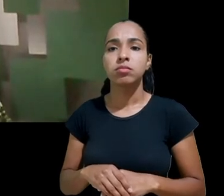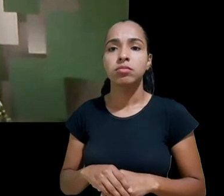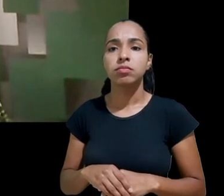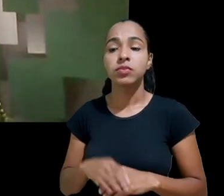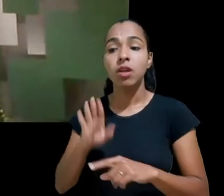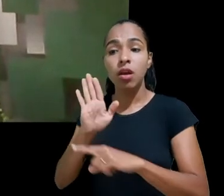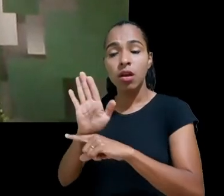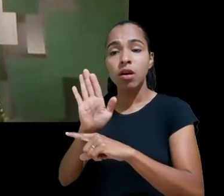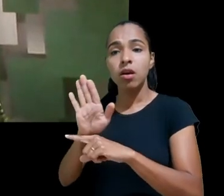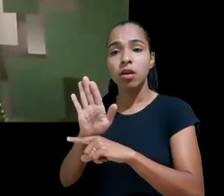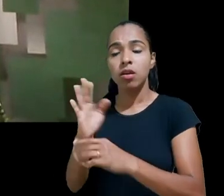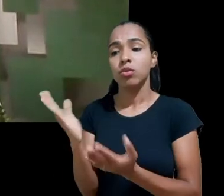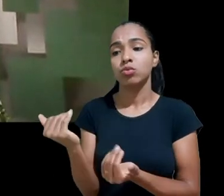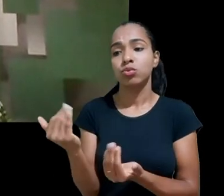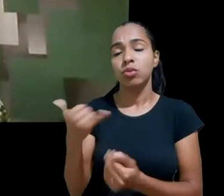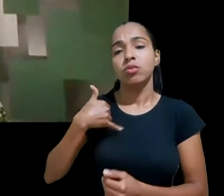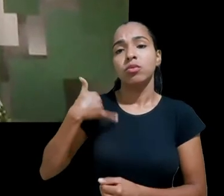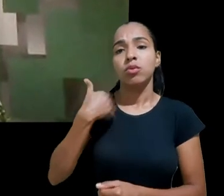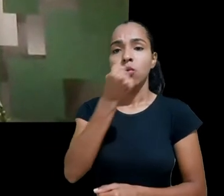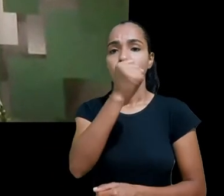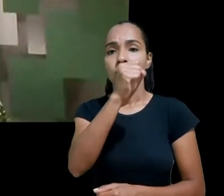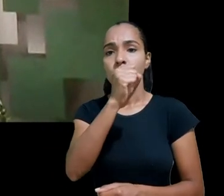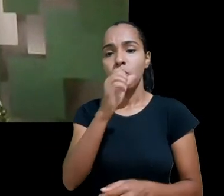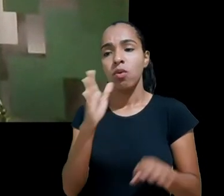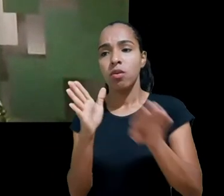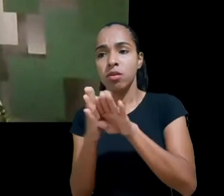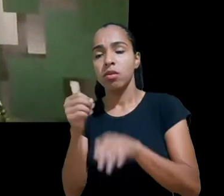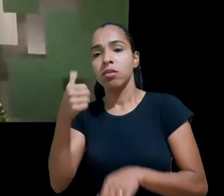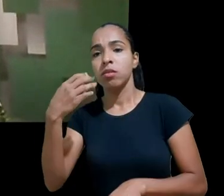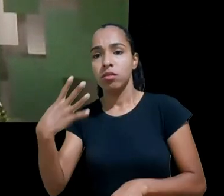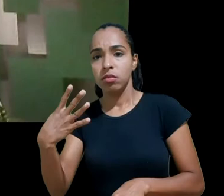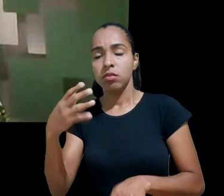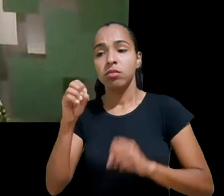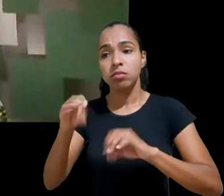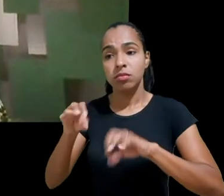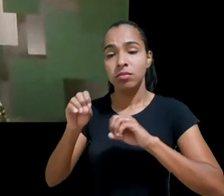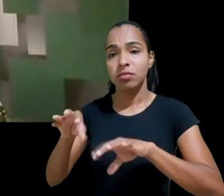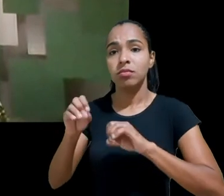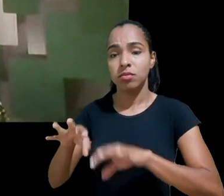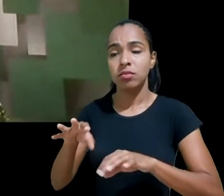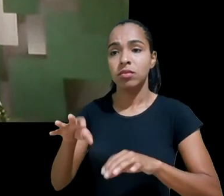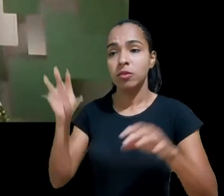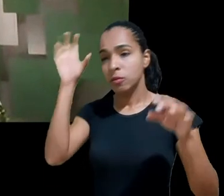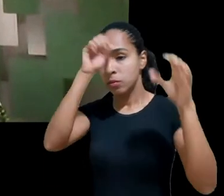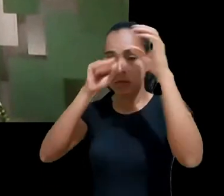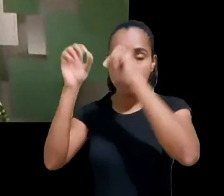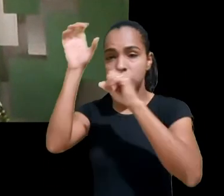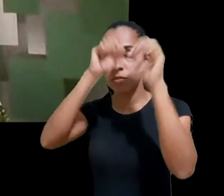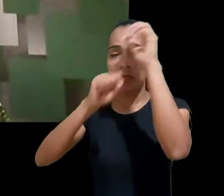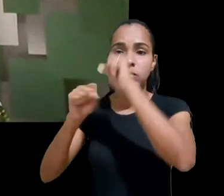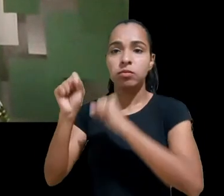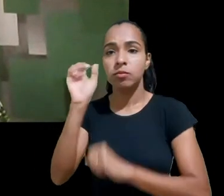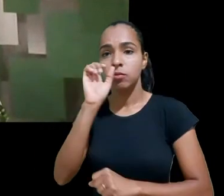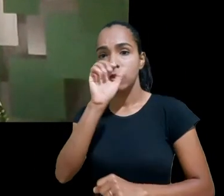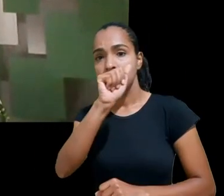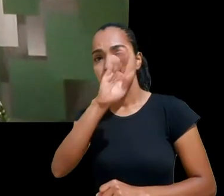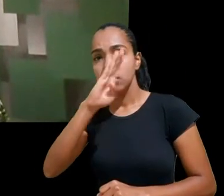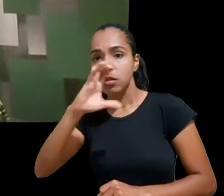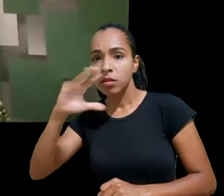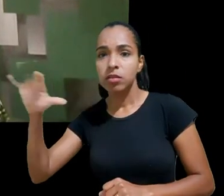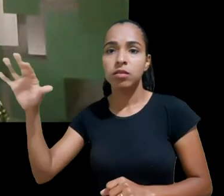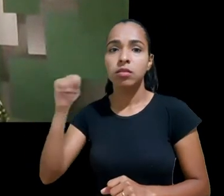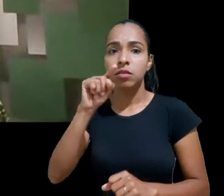80 years to 14 years with digital literacy and citizenship skills so they will be able to